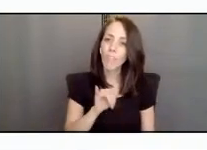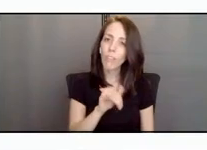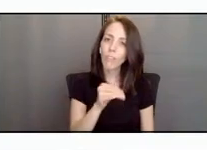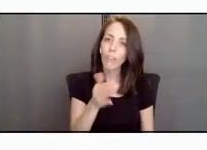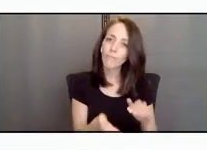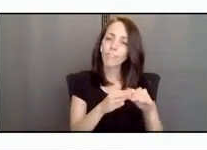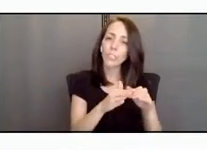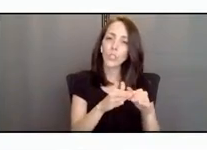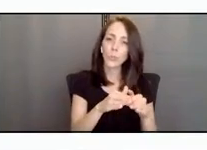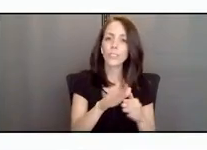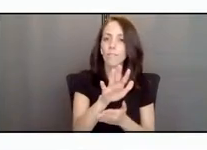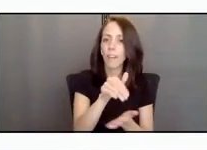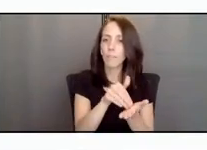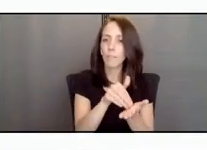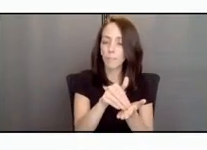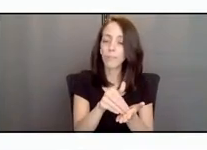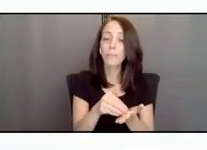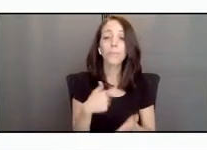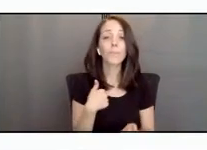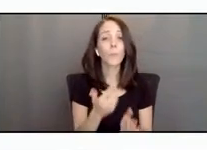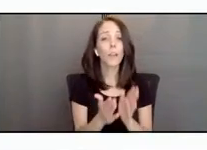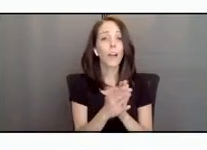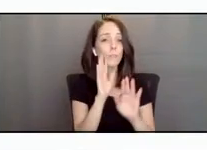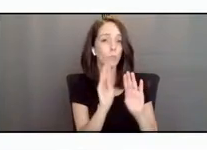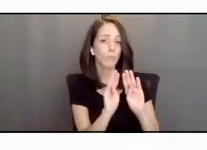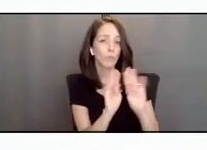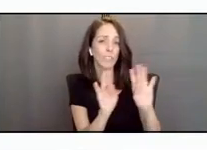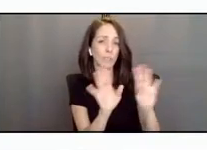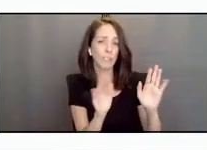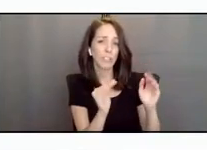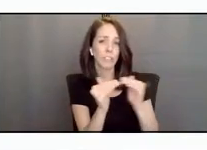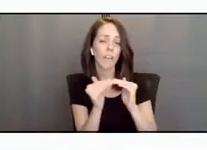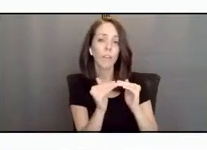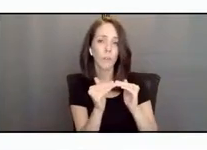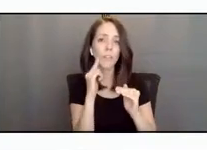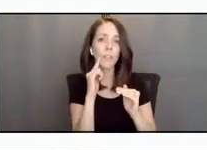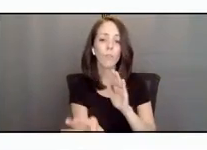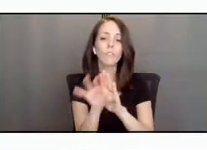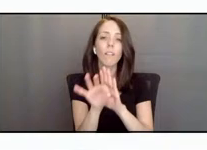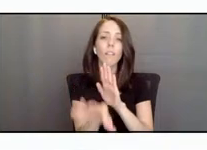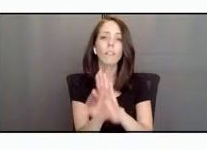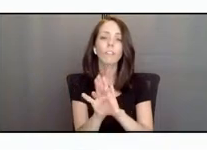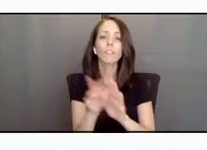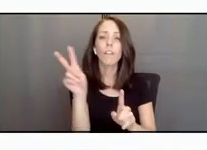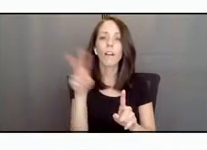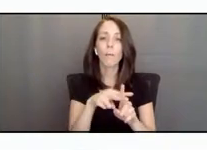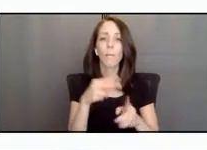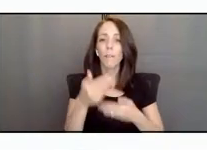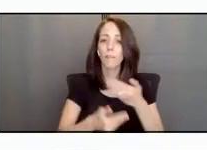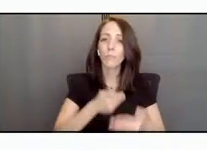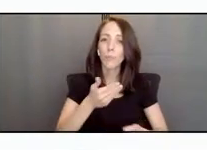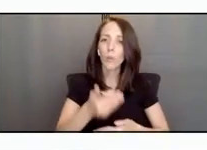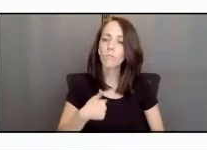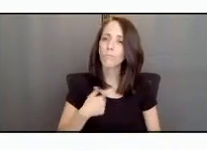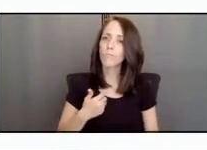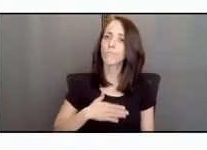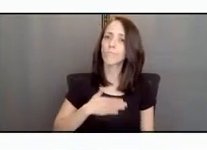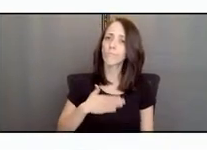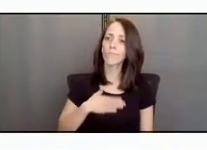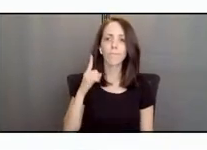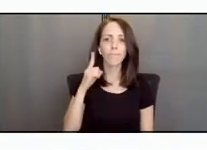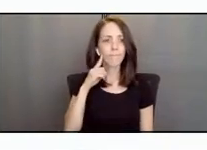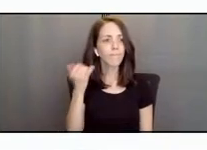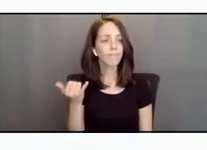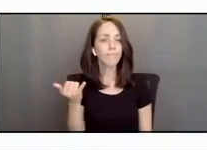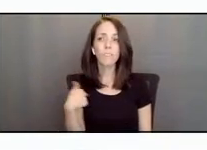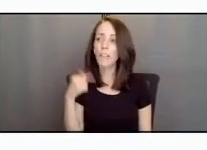for transparency and equity in the application and the selection process. And I was pleased today that I was actually contacted